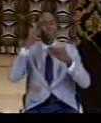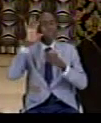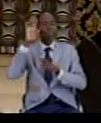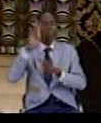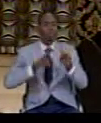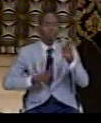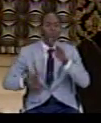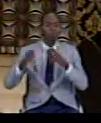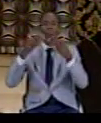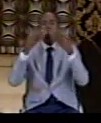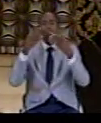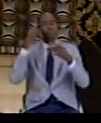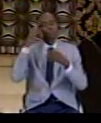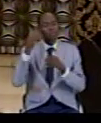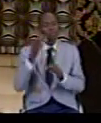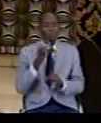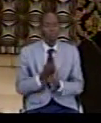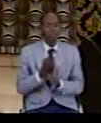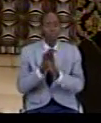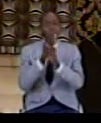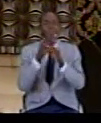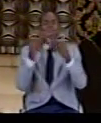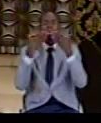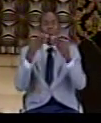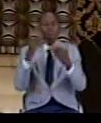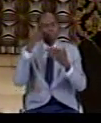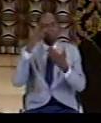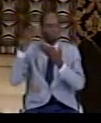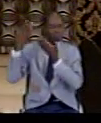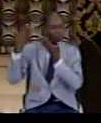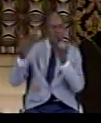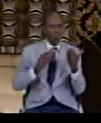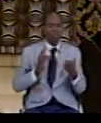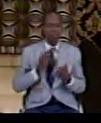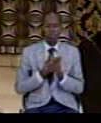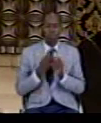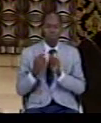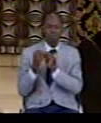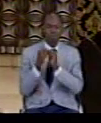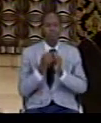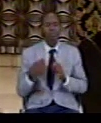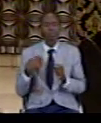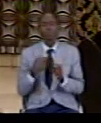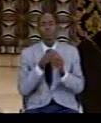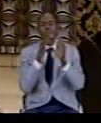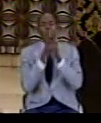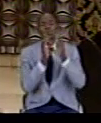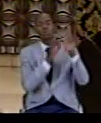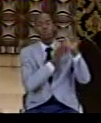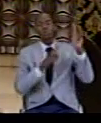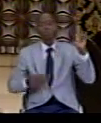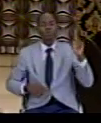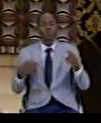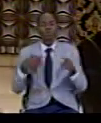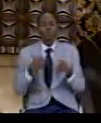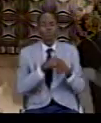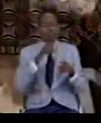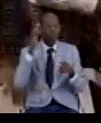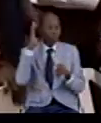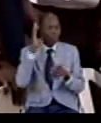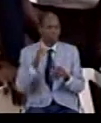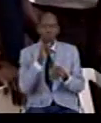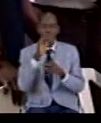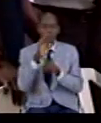people. Thank you for their faithfulness. Thank you for bringing us together. We pray, Lord, we'll not study in vain in